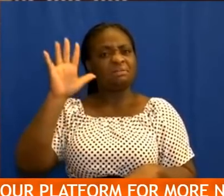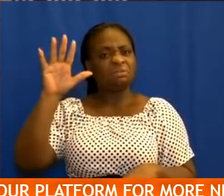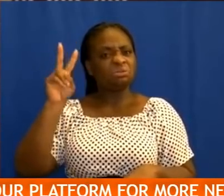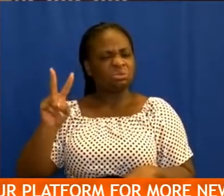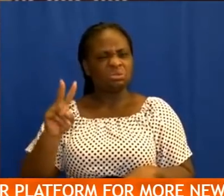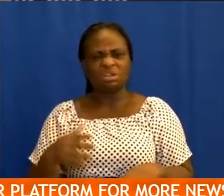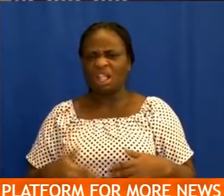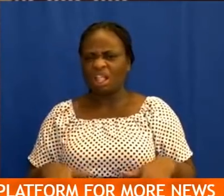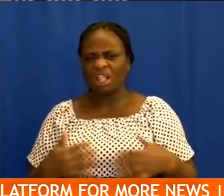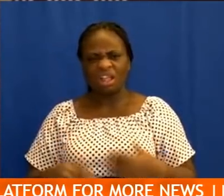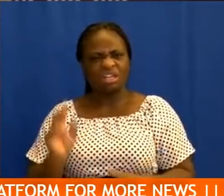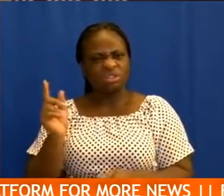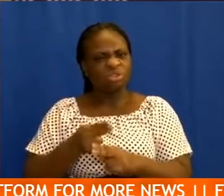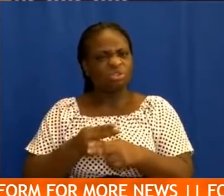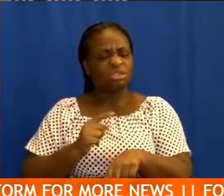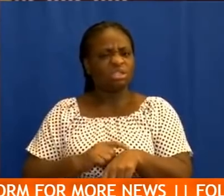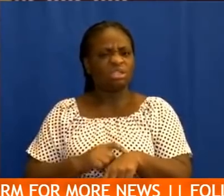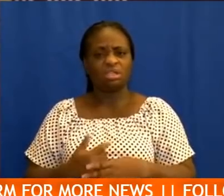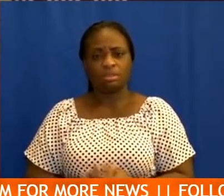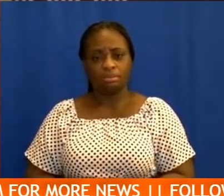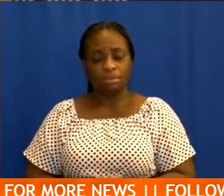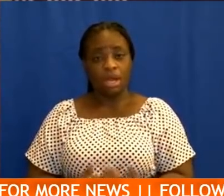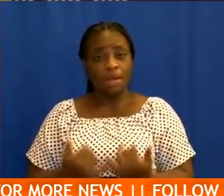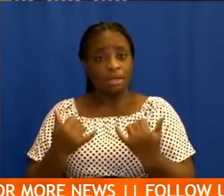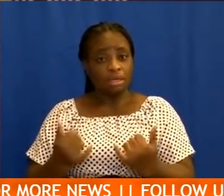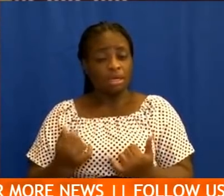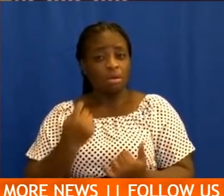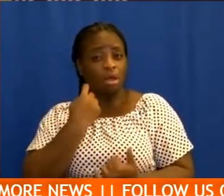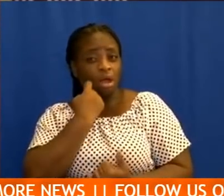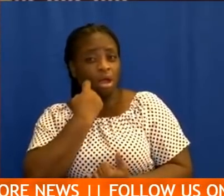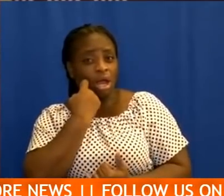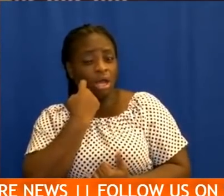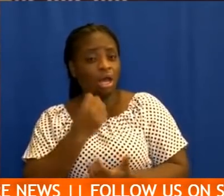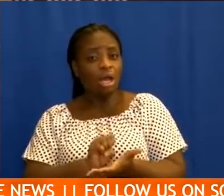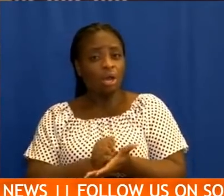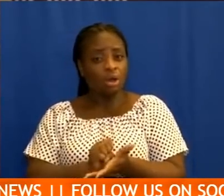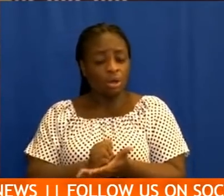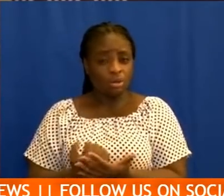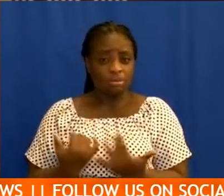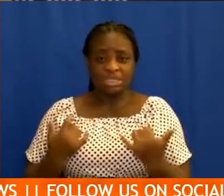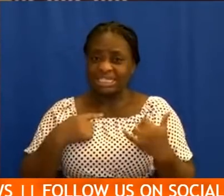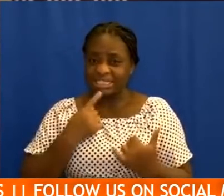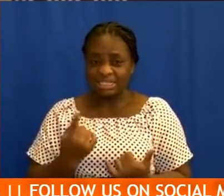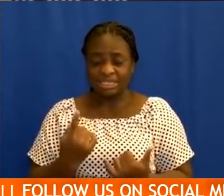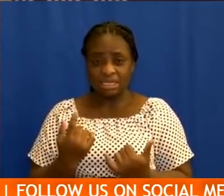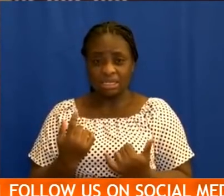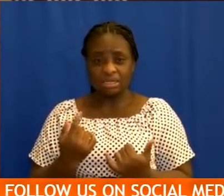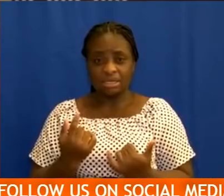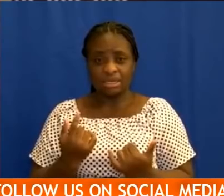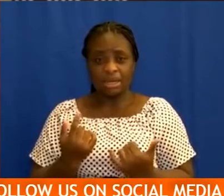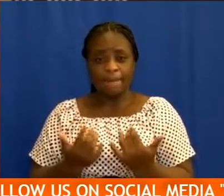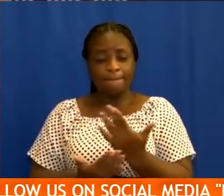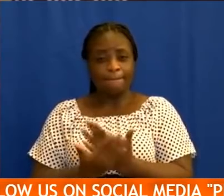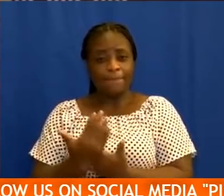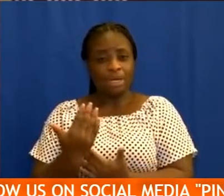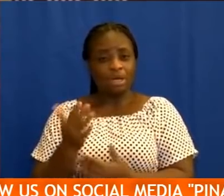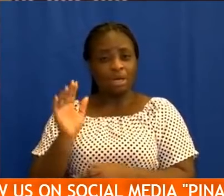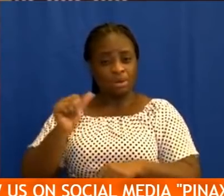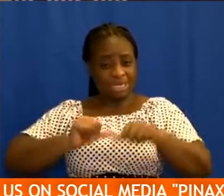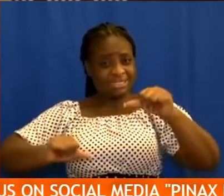352 within the period. Recent genomic sequencing undertaken by our